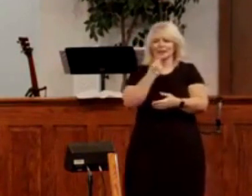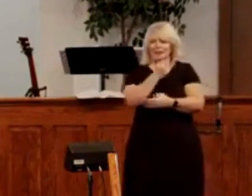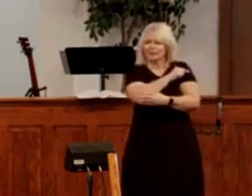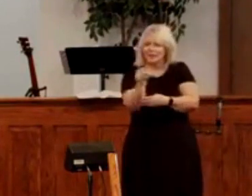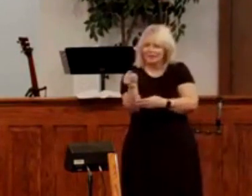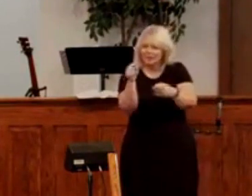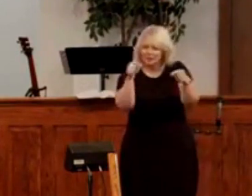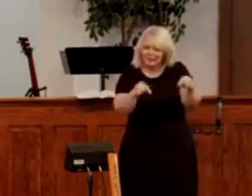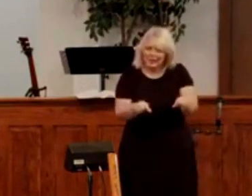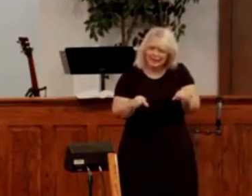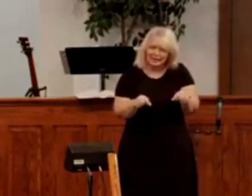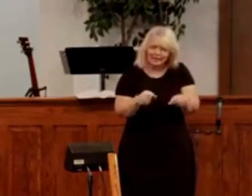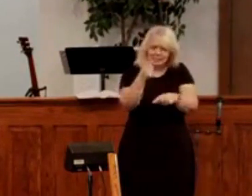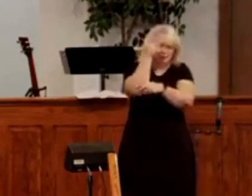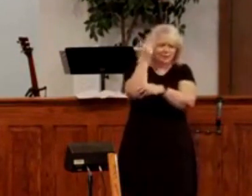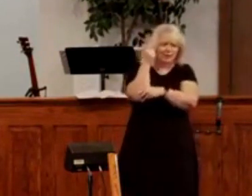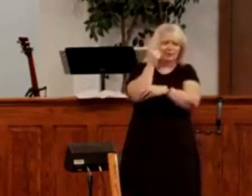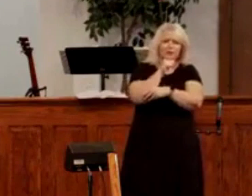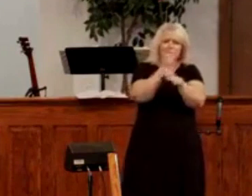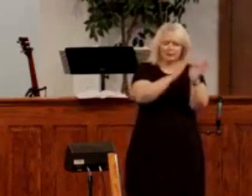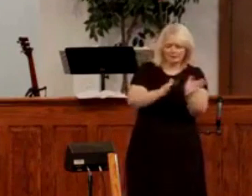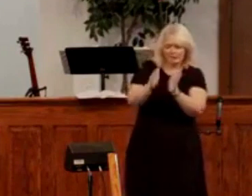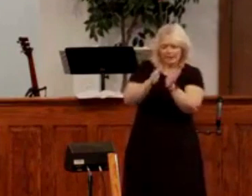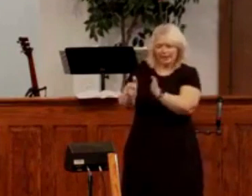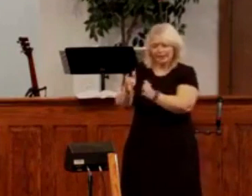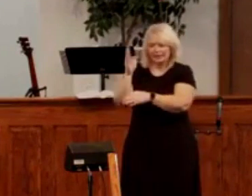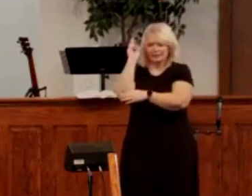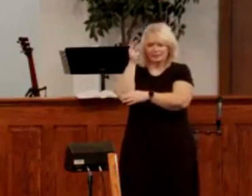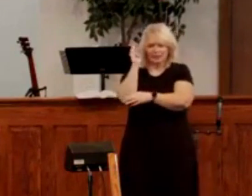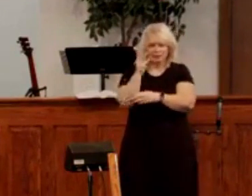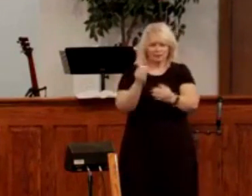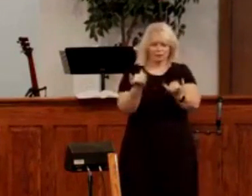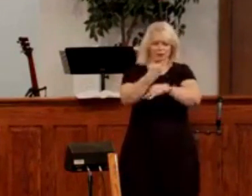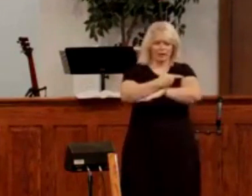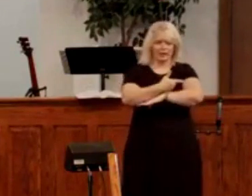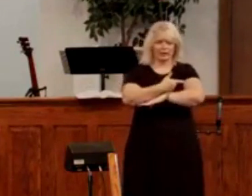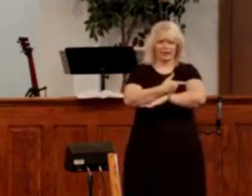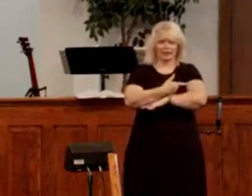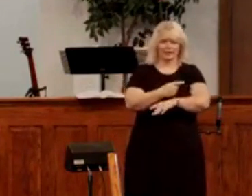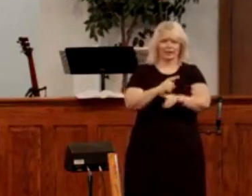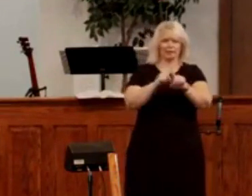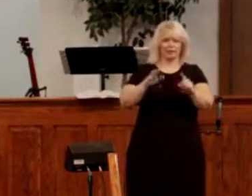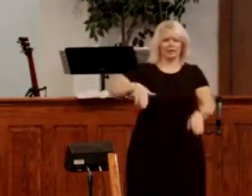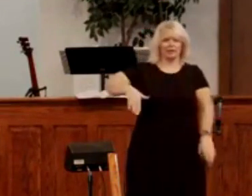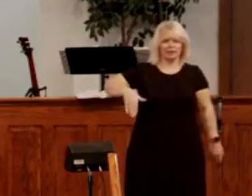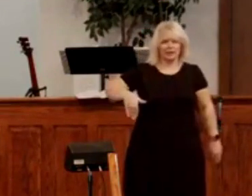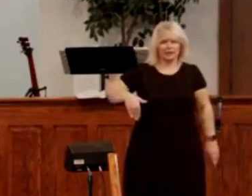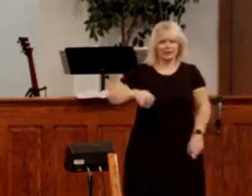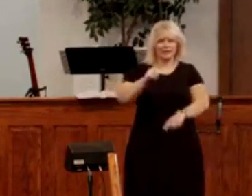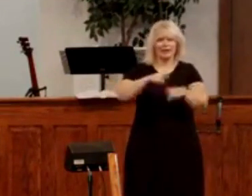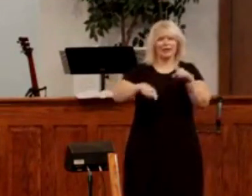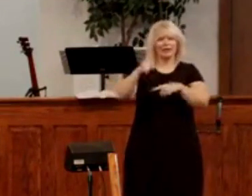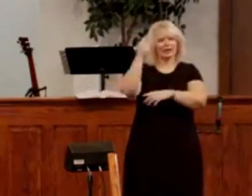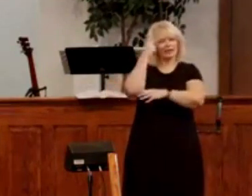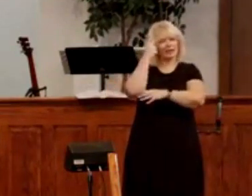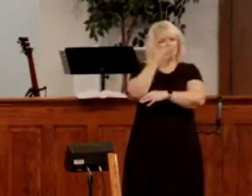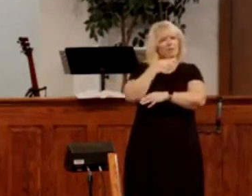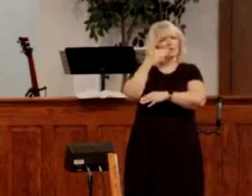you this because we didn't plan this sermon for today. And yet, I can't think of a better day for